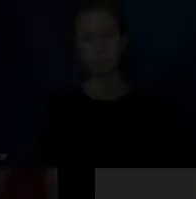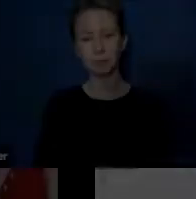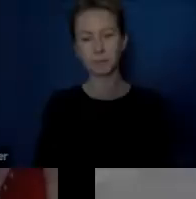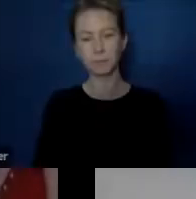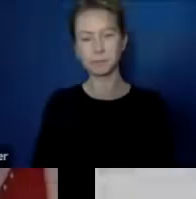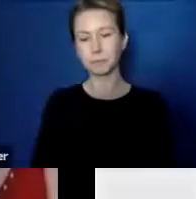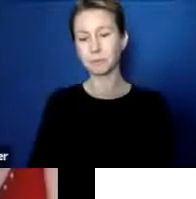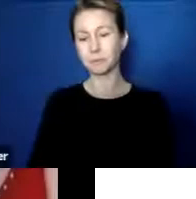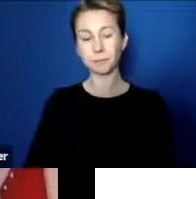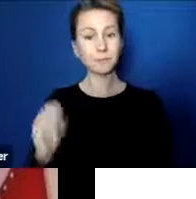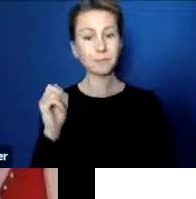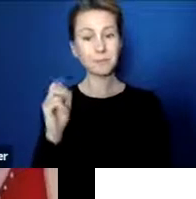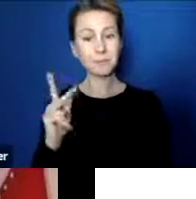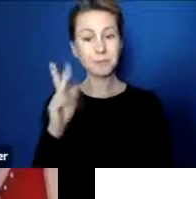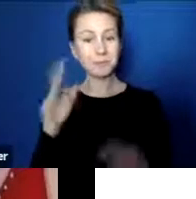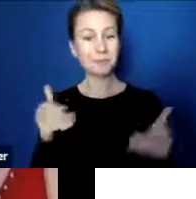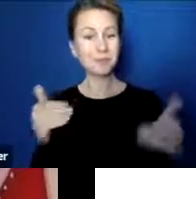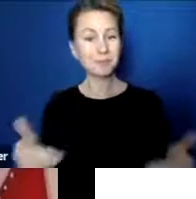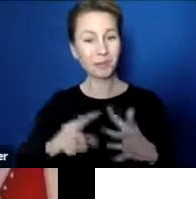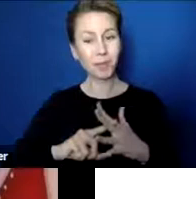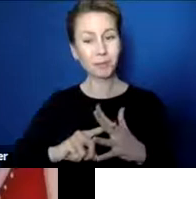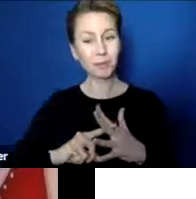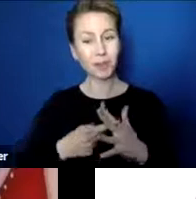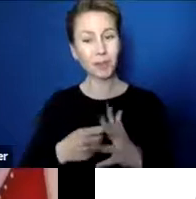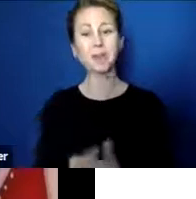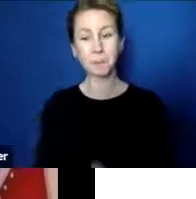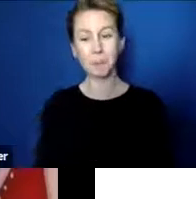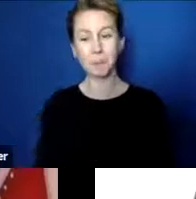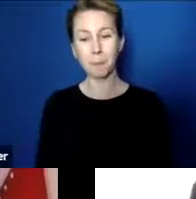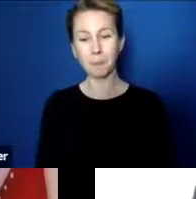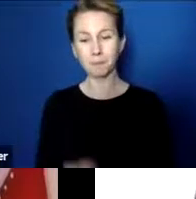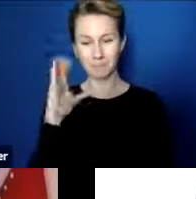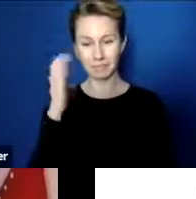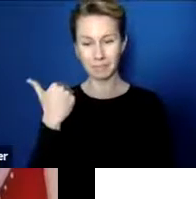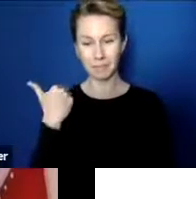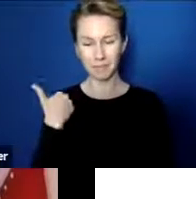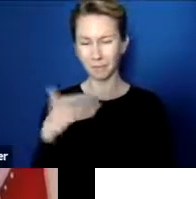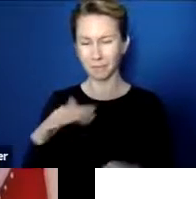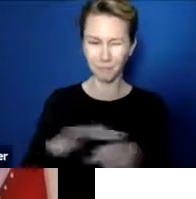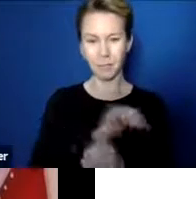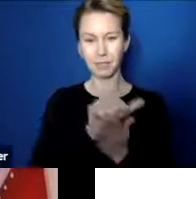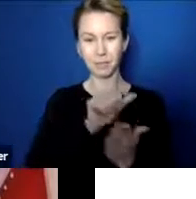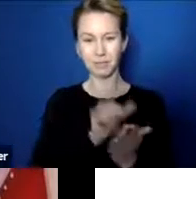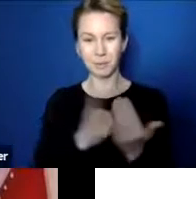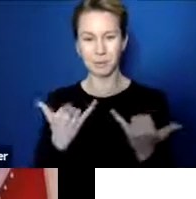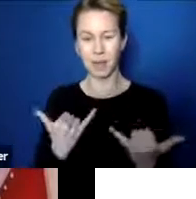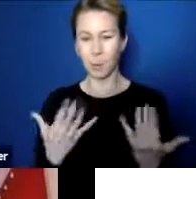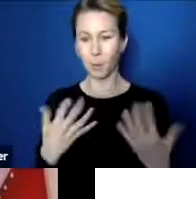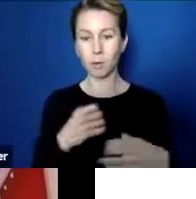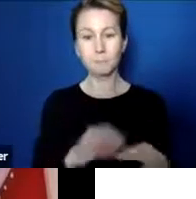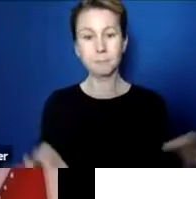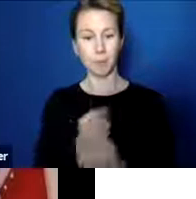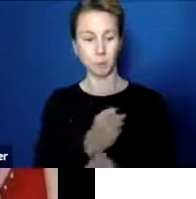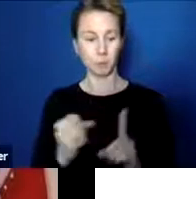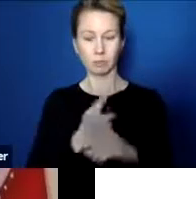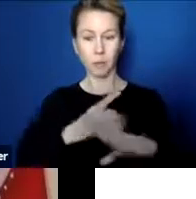Okay, we're gonna get started since we have a packed agenda today and just want to make sure we can get